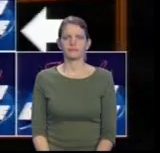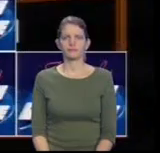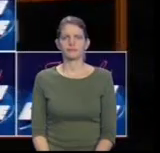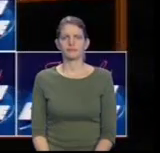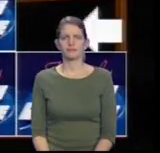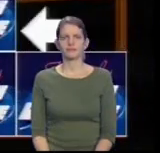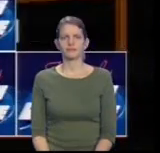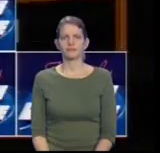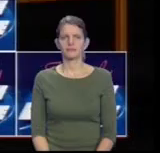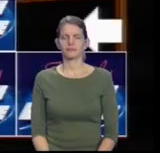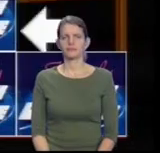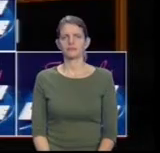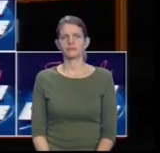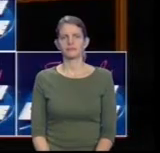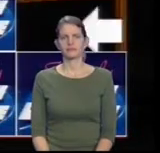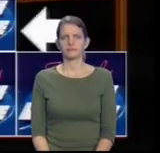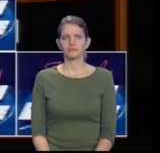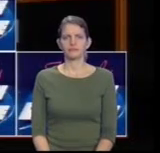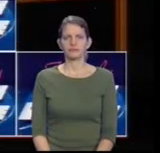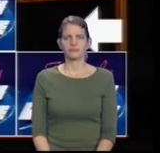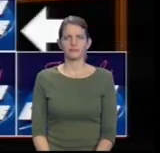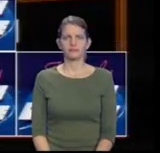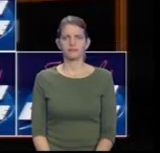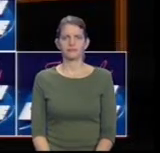help you. Take it away. 5 seconds. What is it?